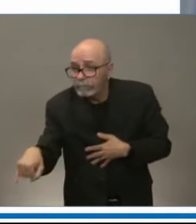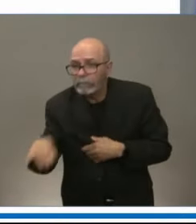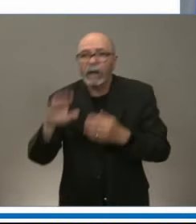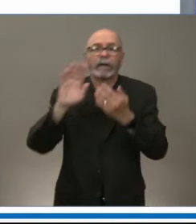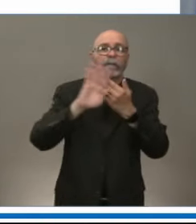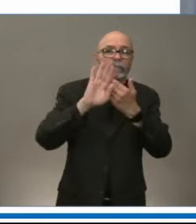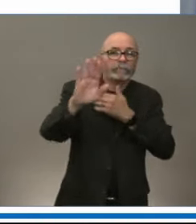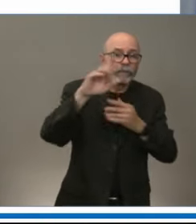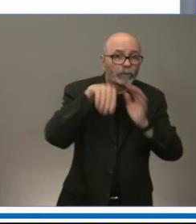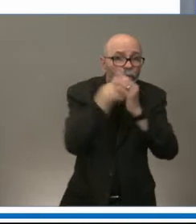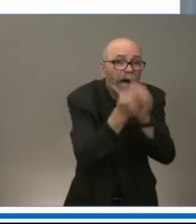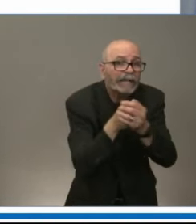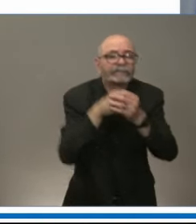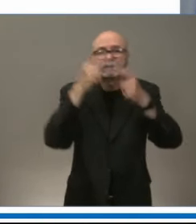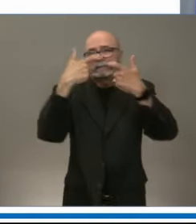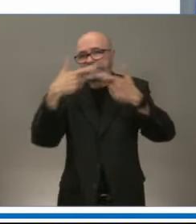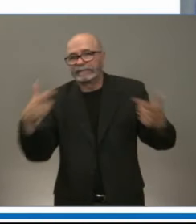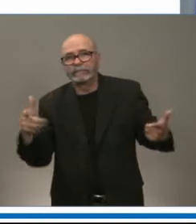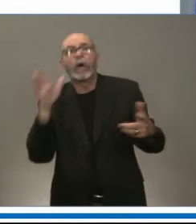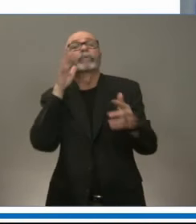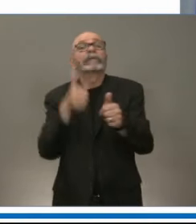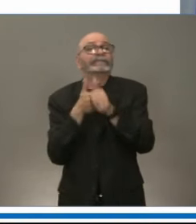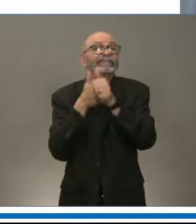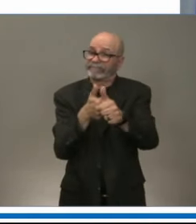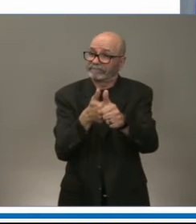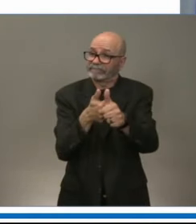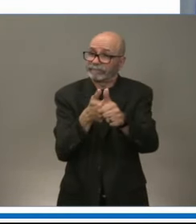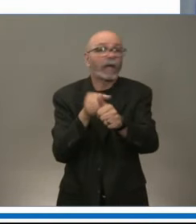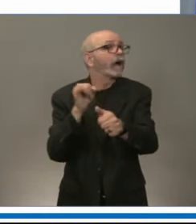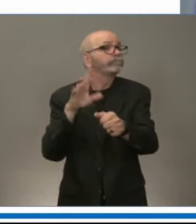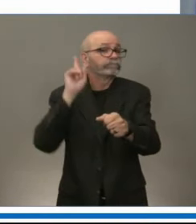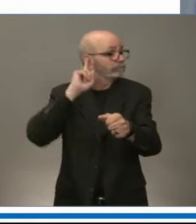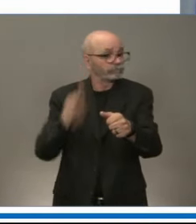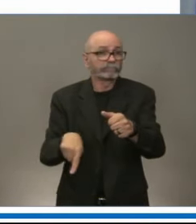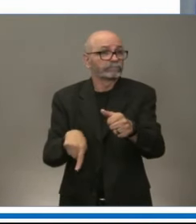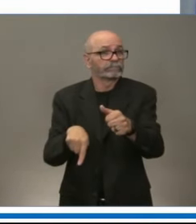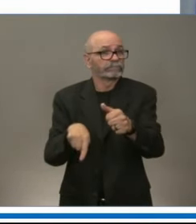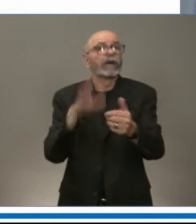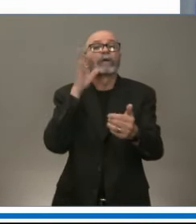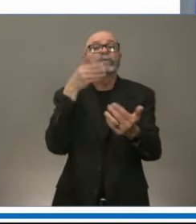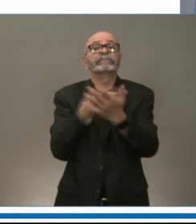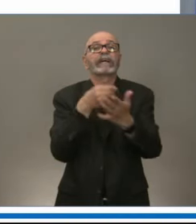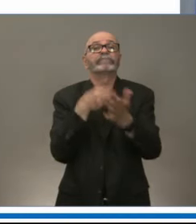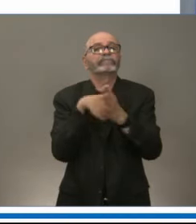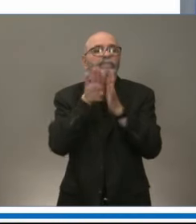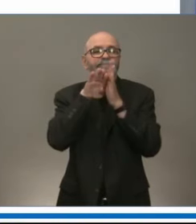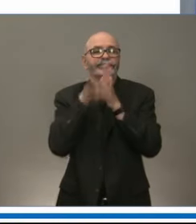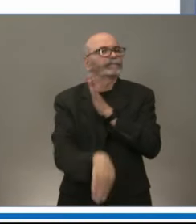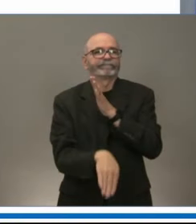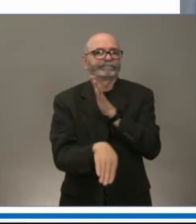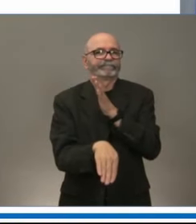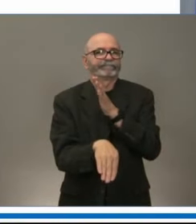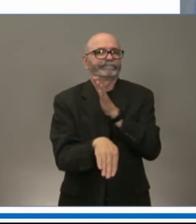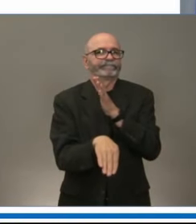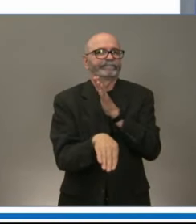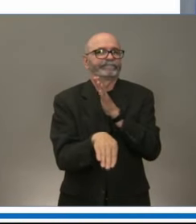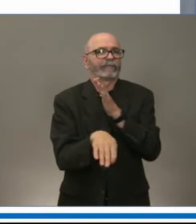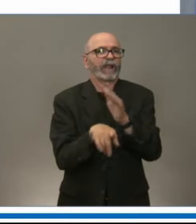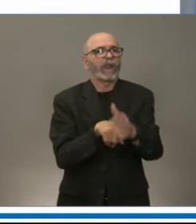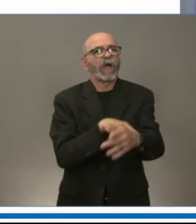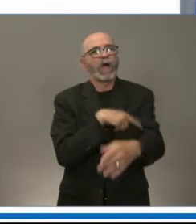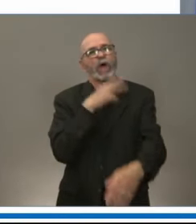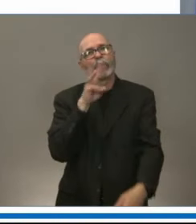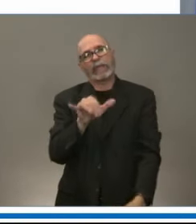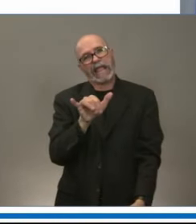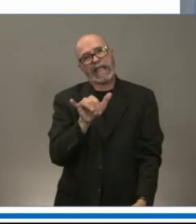we don't, then our economy is going to be impacted even longer. And my goal is to have people follow the public health